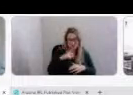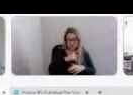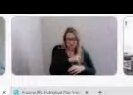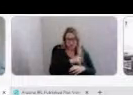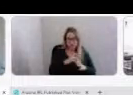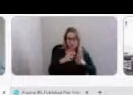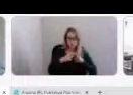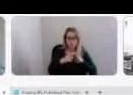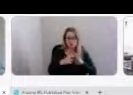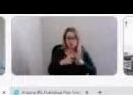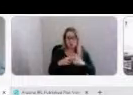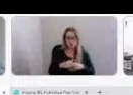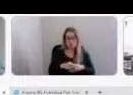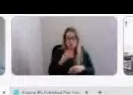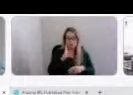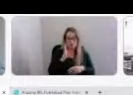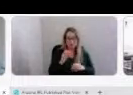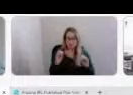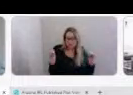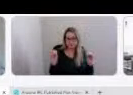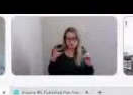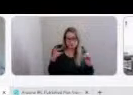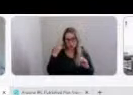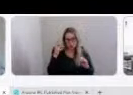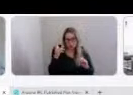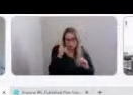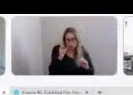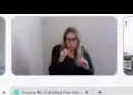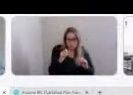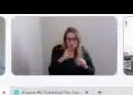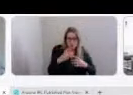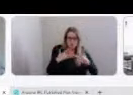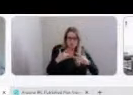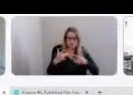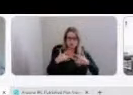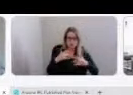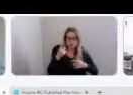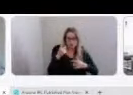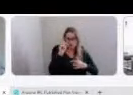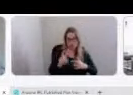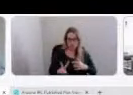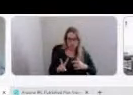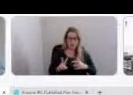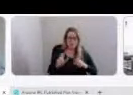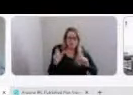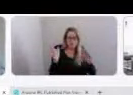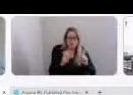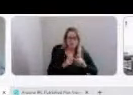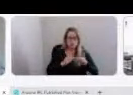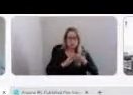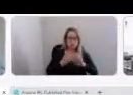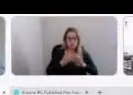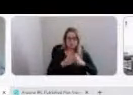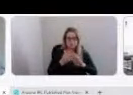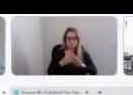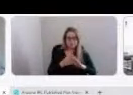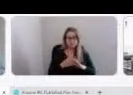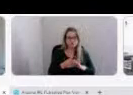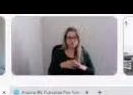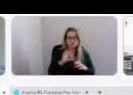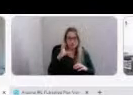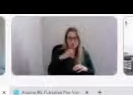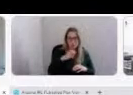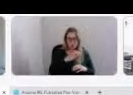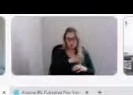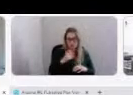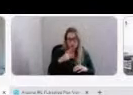representatives will have no reason to listen to the concerns of one half of a small town neither congressional nor